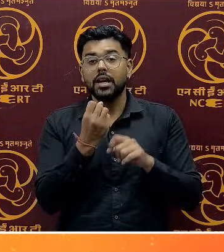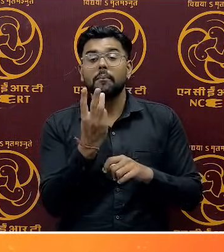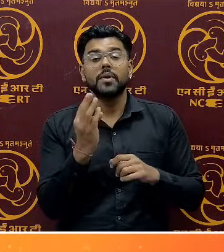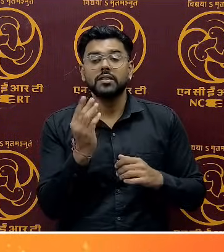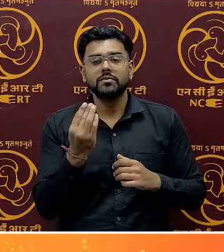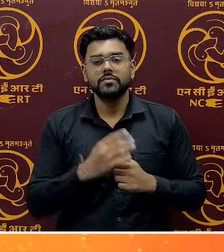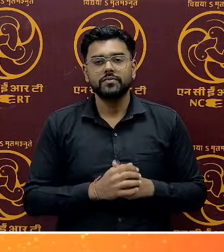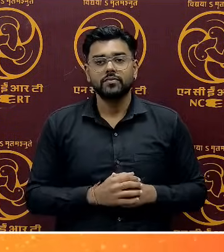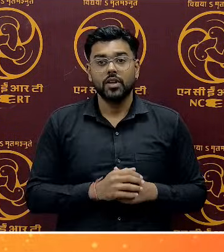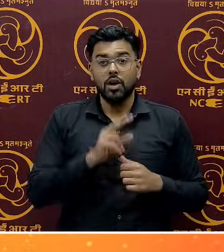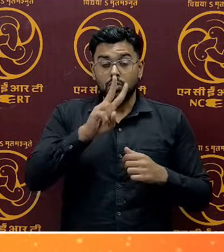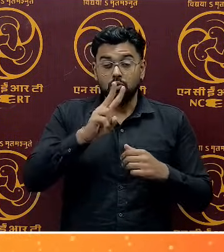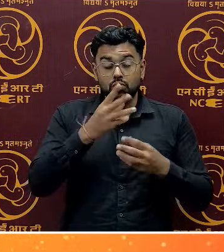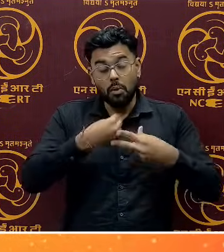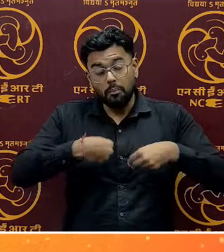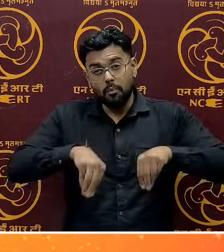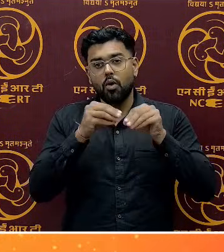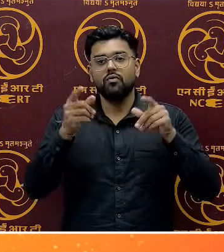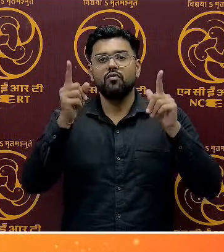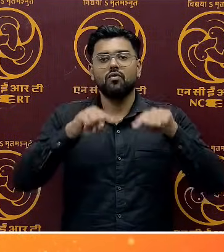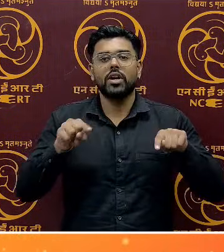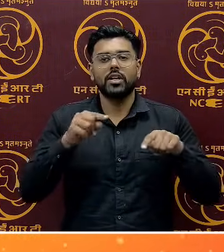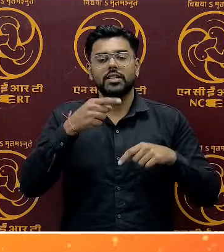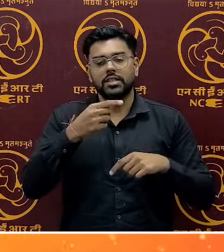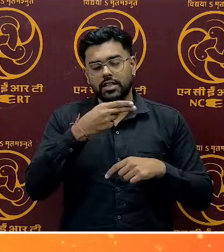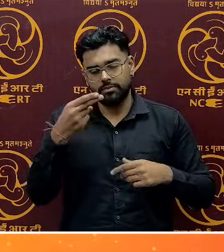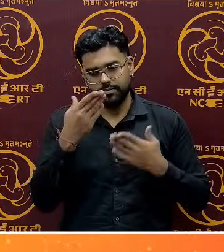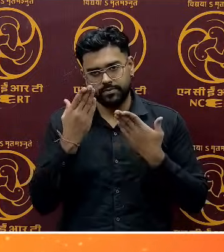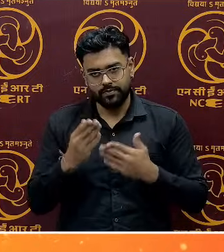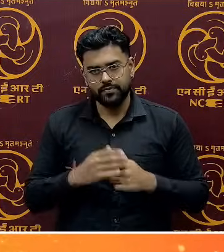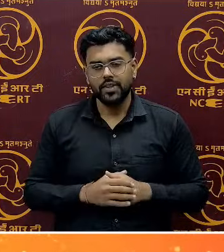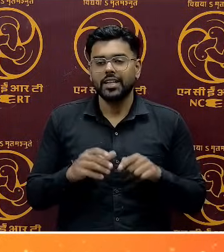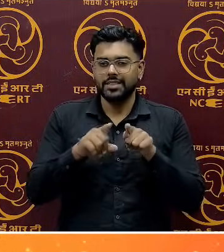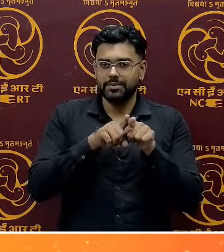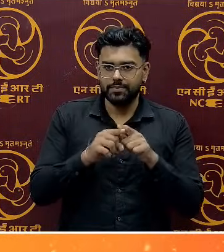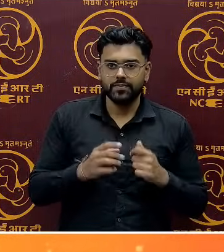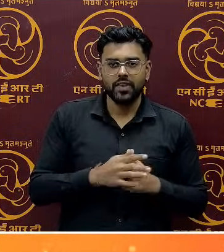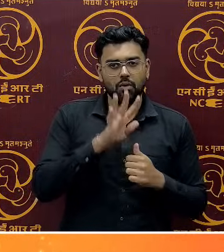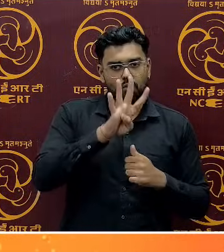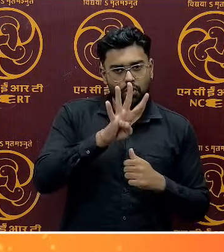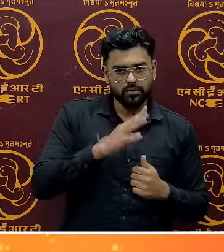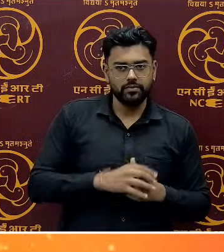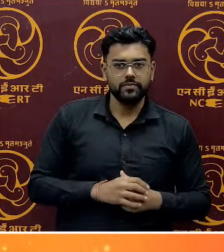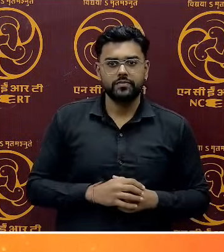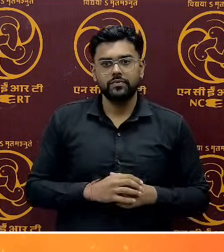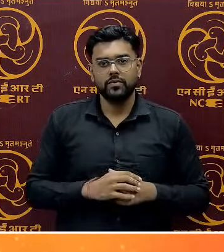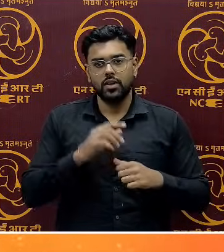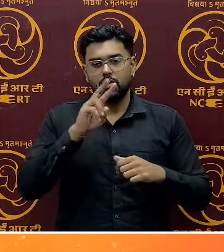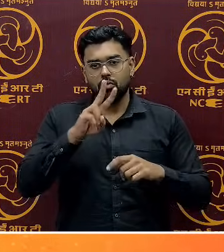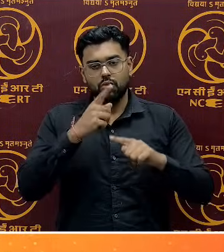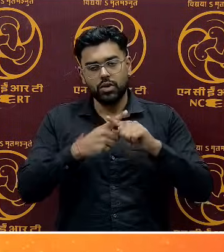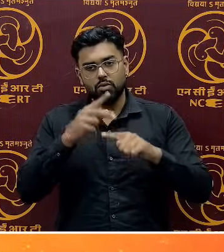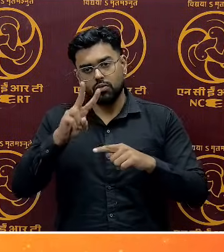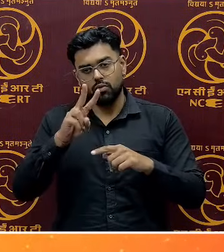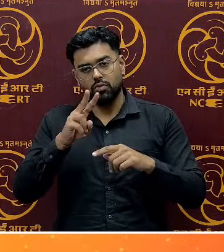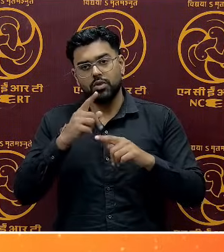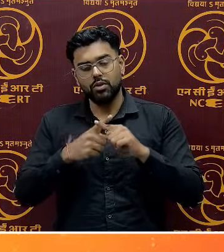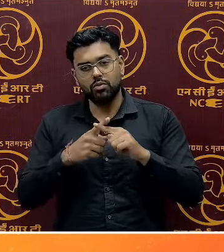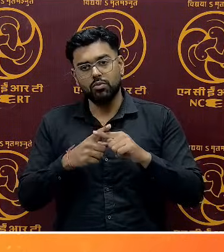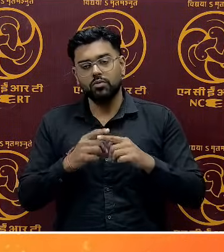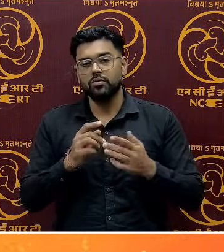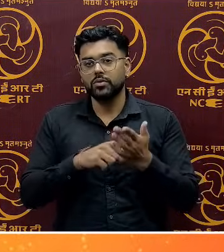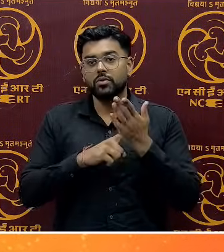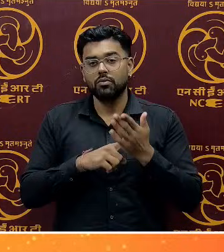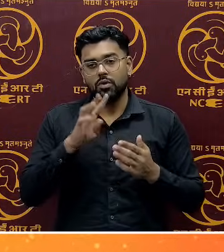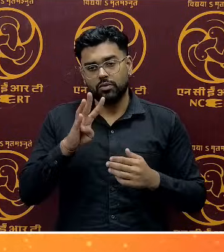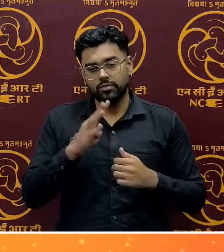more than two factors, Harpreet, they are known as composite numbers. For example, 4. 2 into 2 into 1. 4.